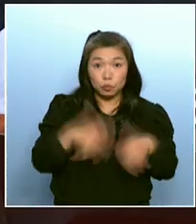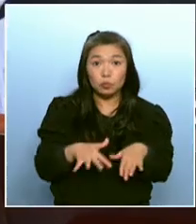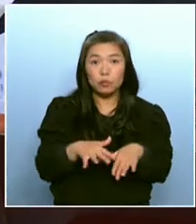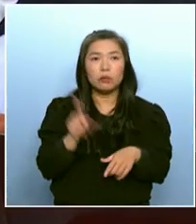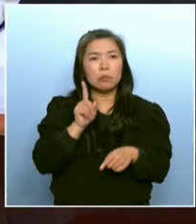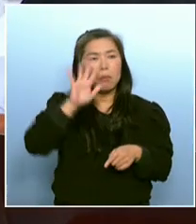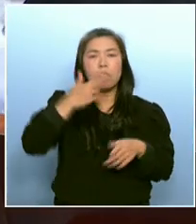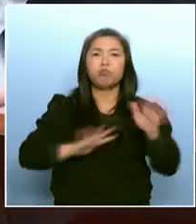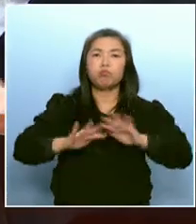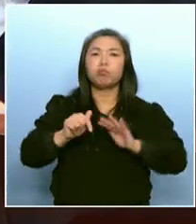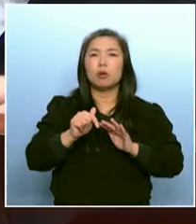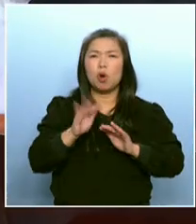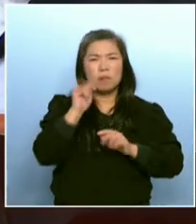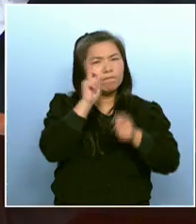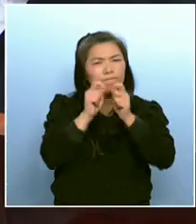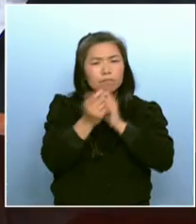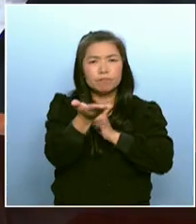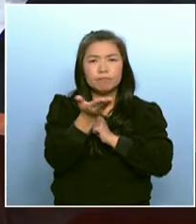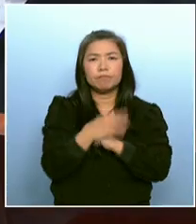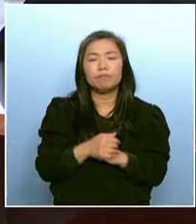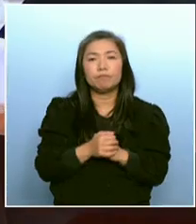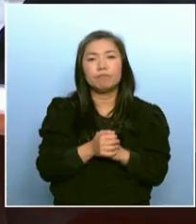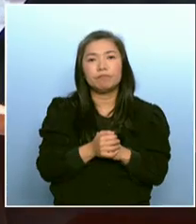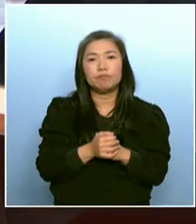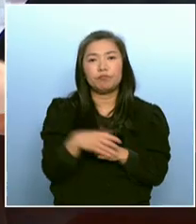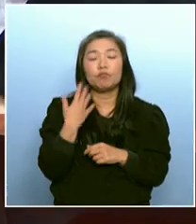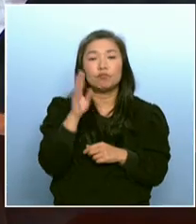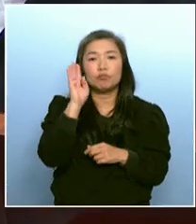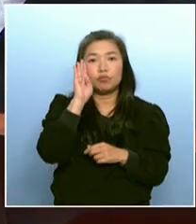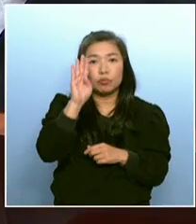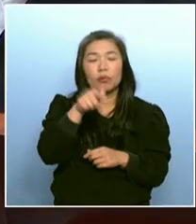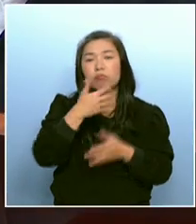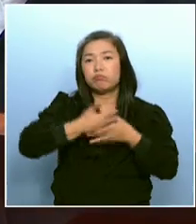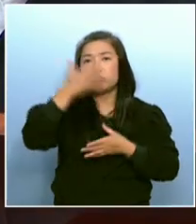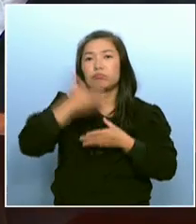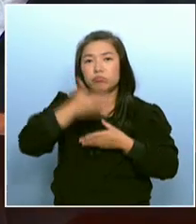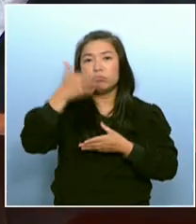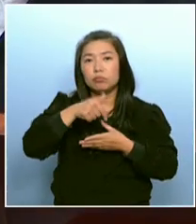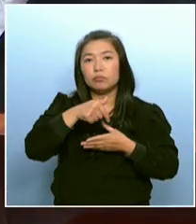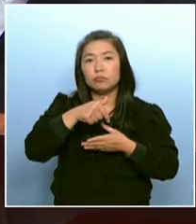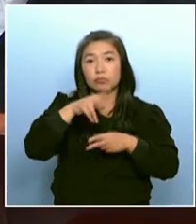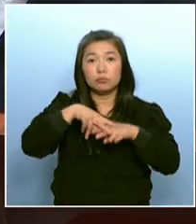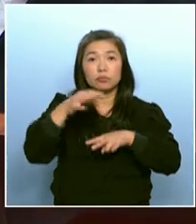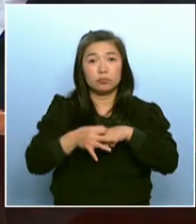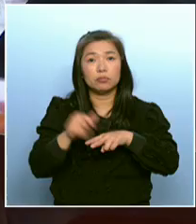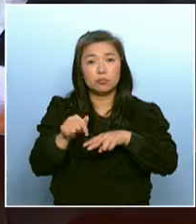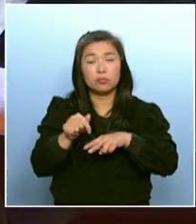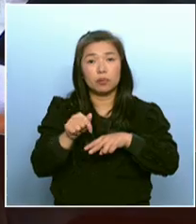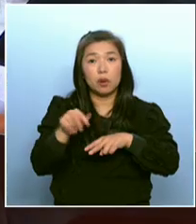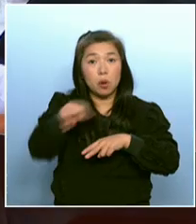project. Say you get the $30 million of funding. How will you make use of the funding? Can you